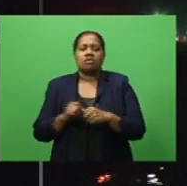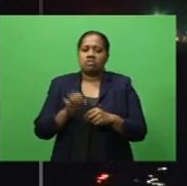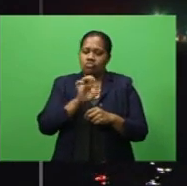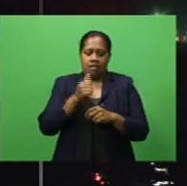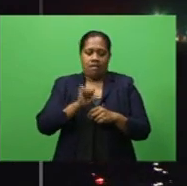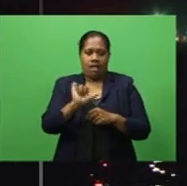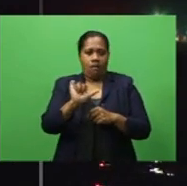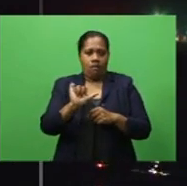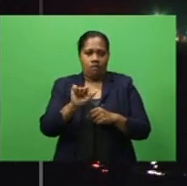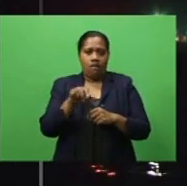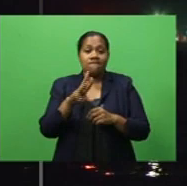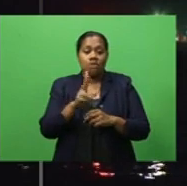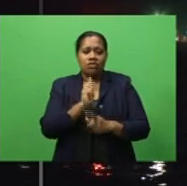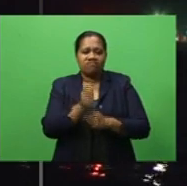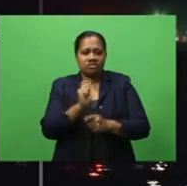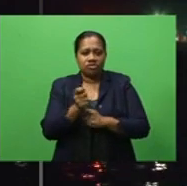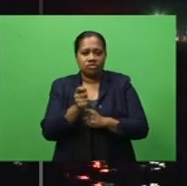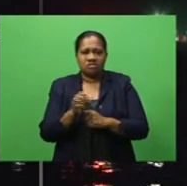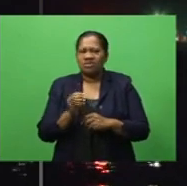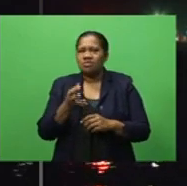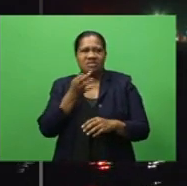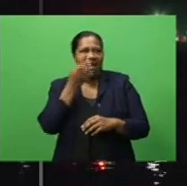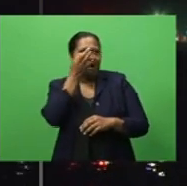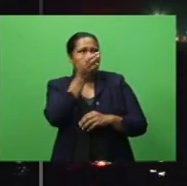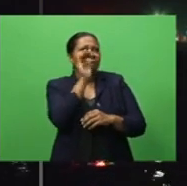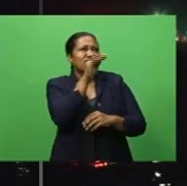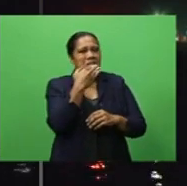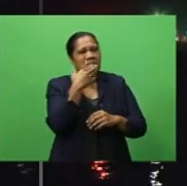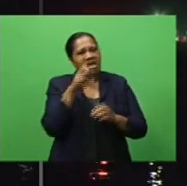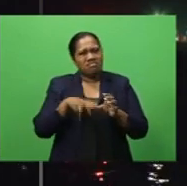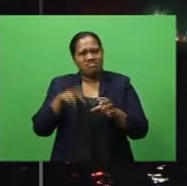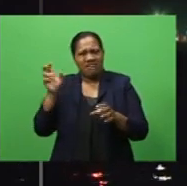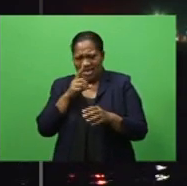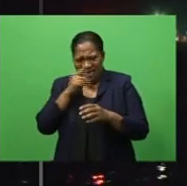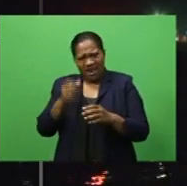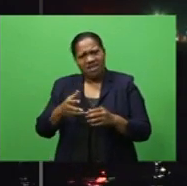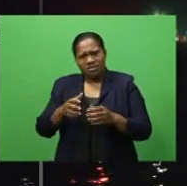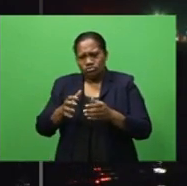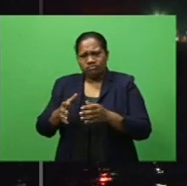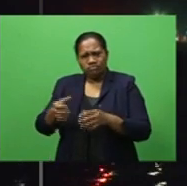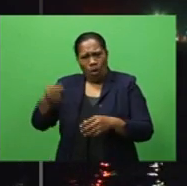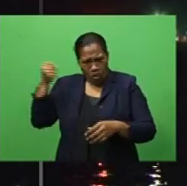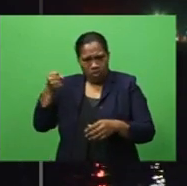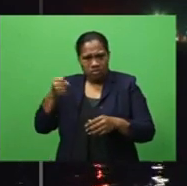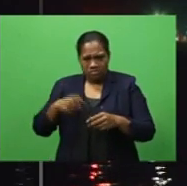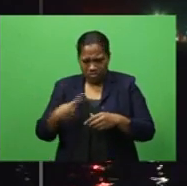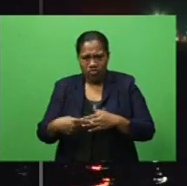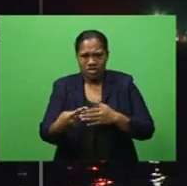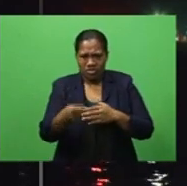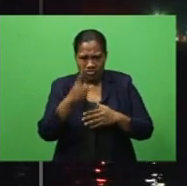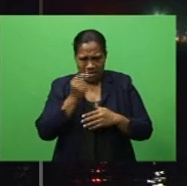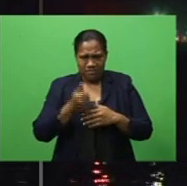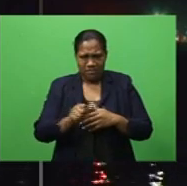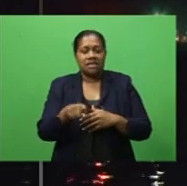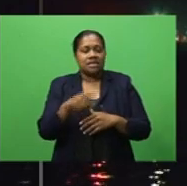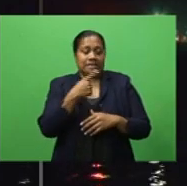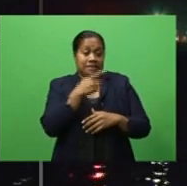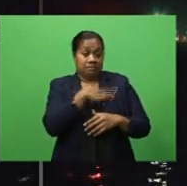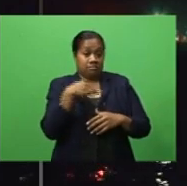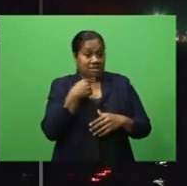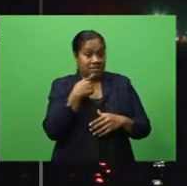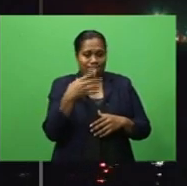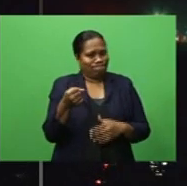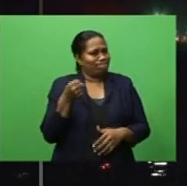to suspend the ban for this year, but with no decisions yet, the Minister has warned that all restrictions remain in place.